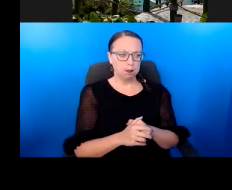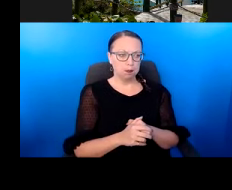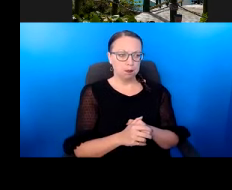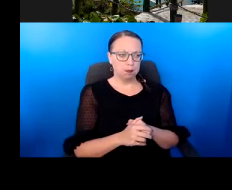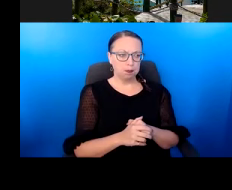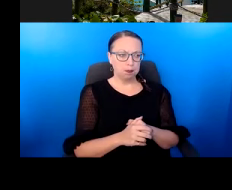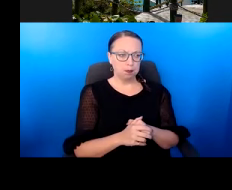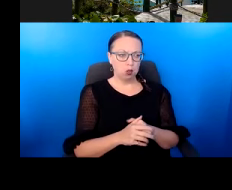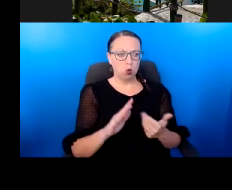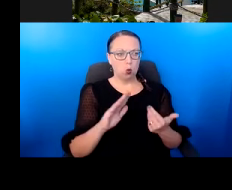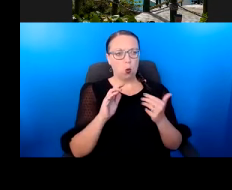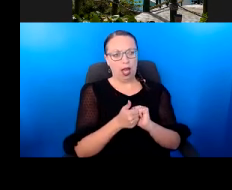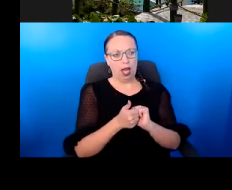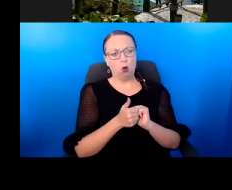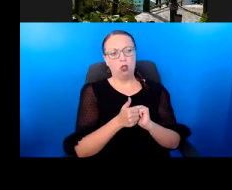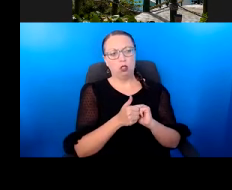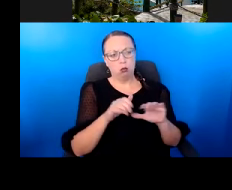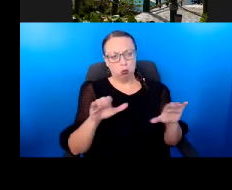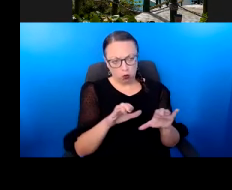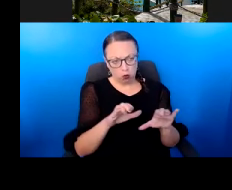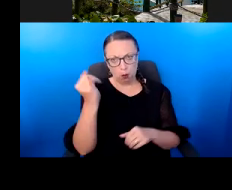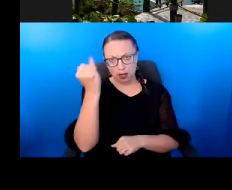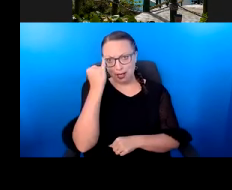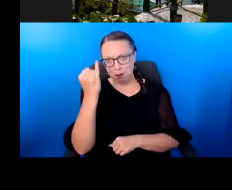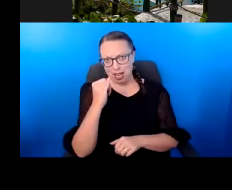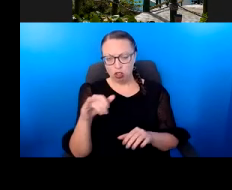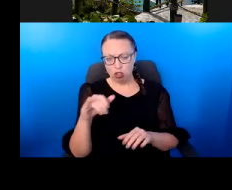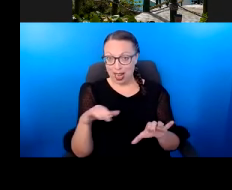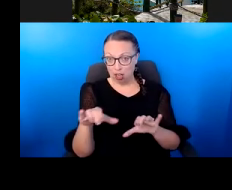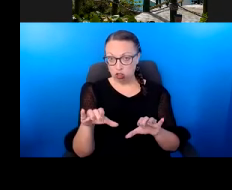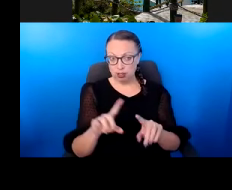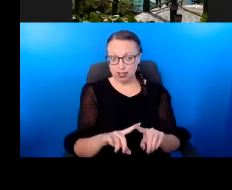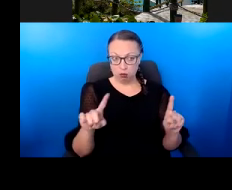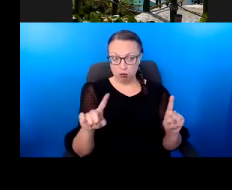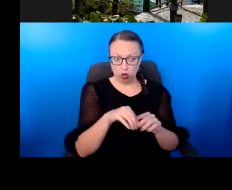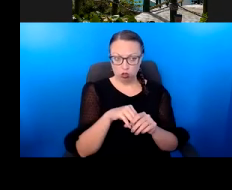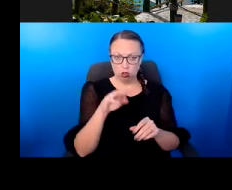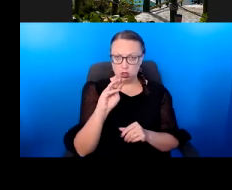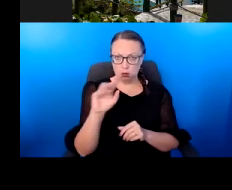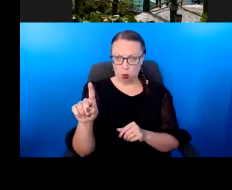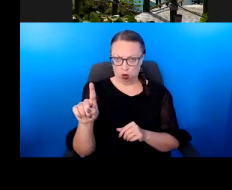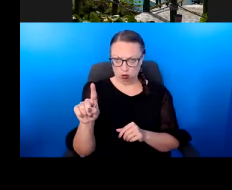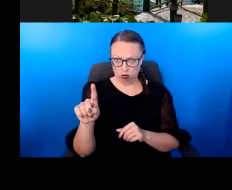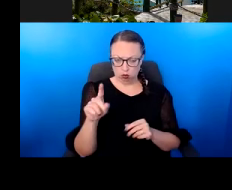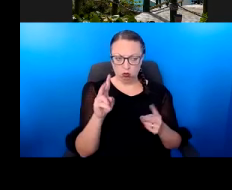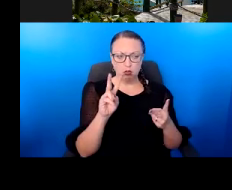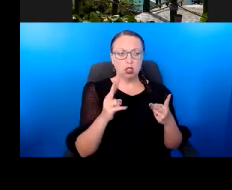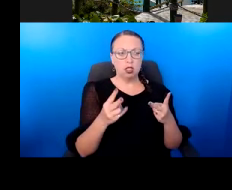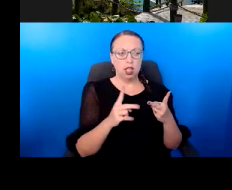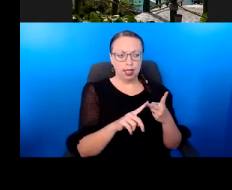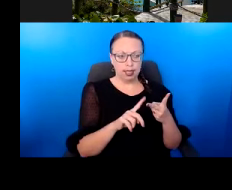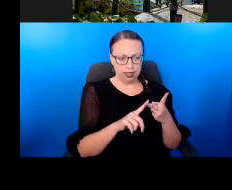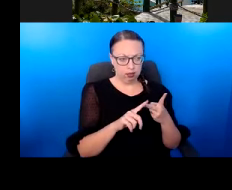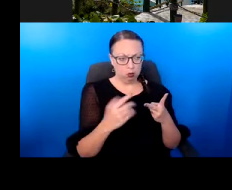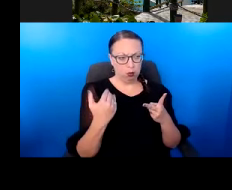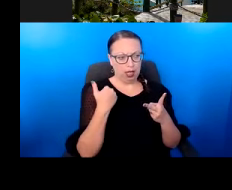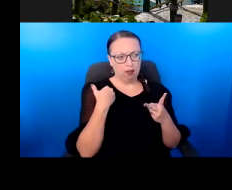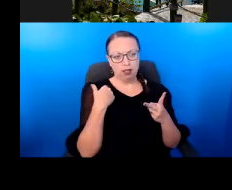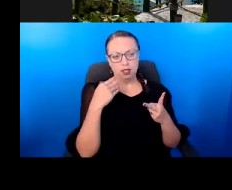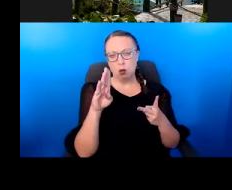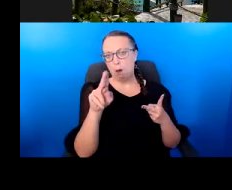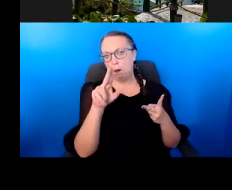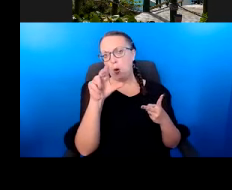Well, how does performed and imagined actions differ in M1? And two, we get this bonus